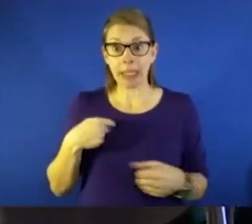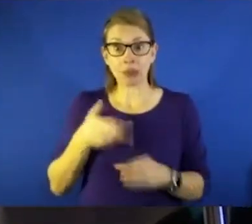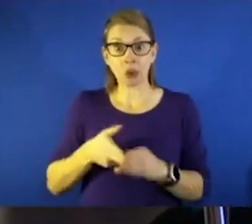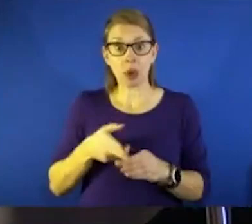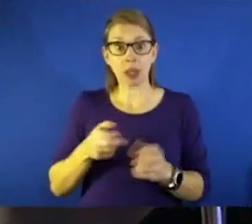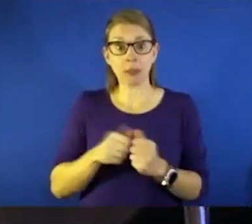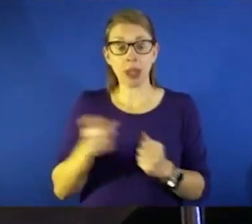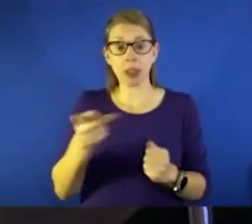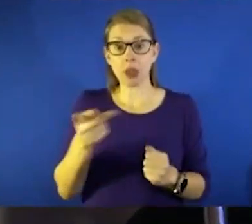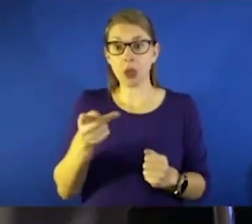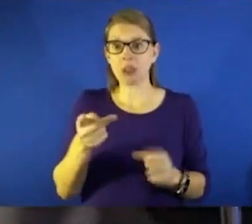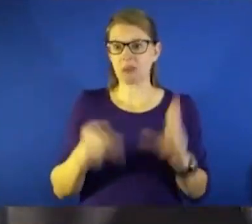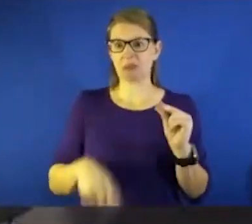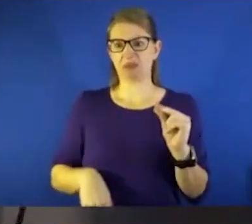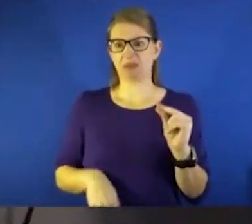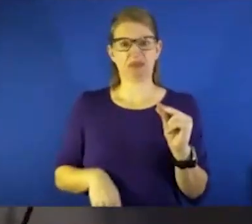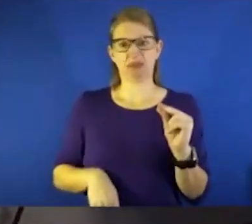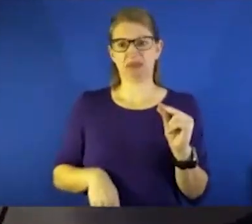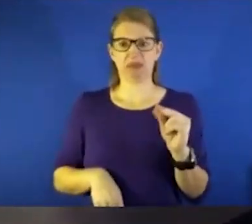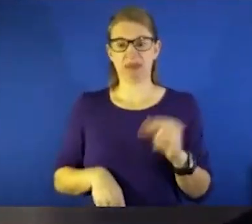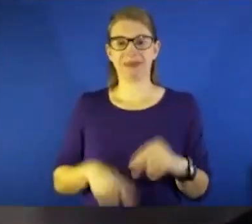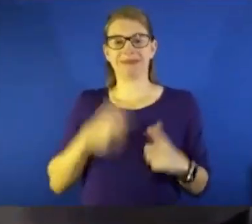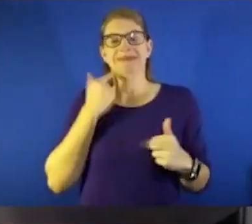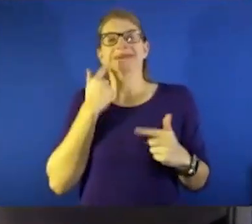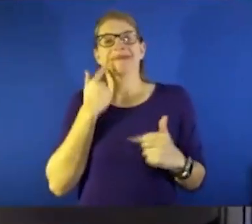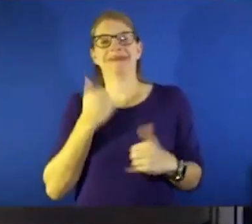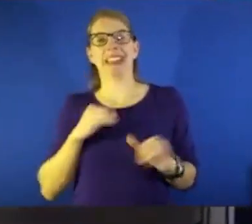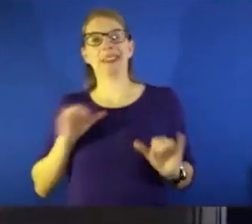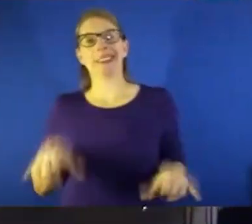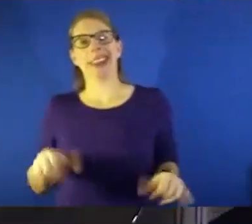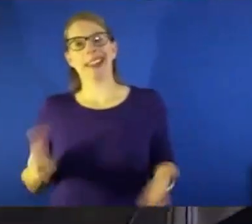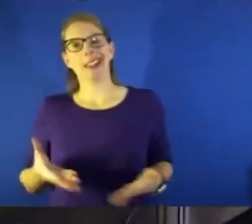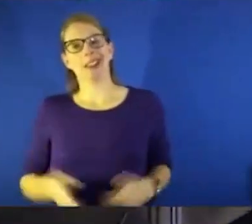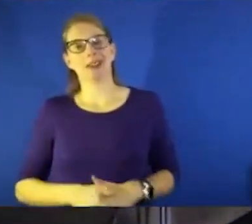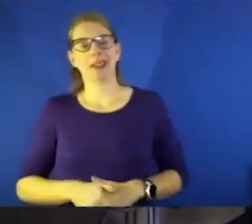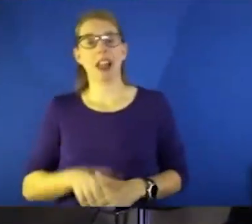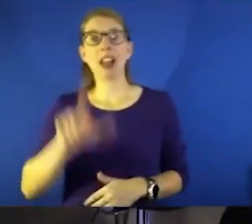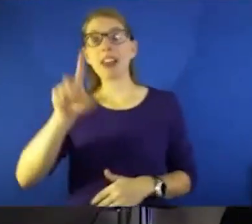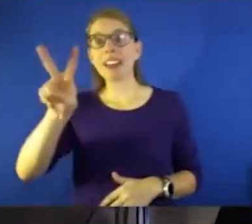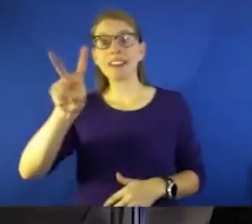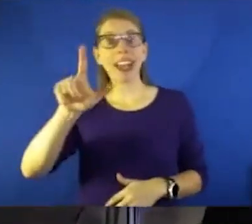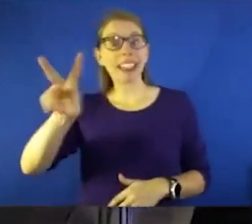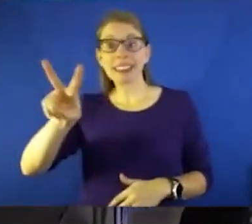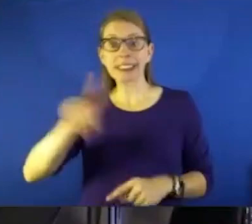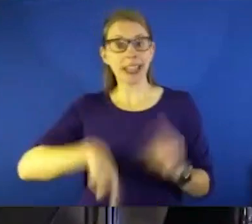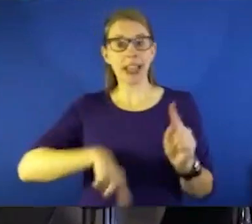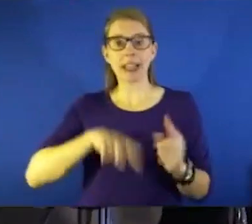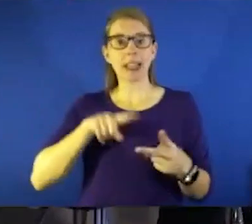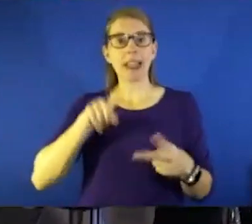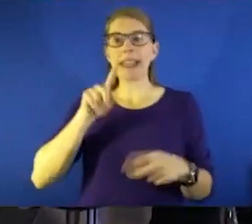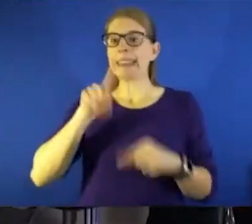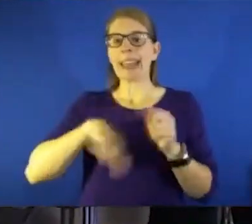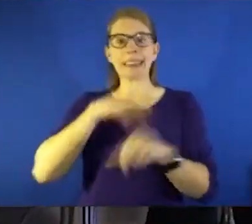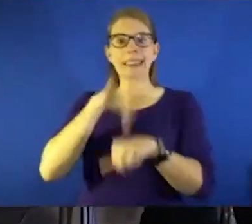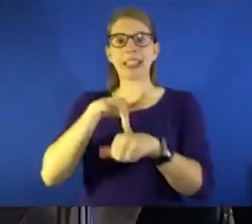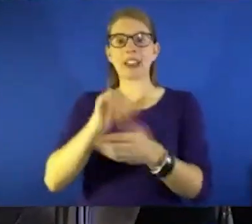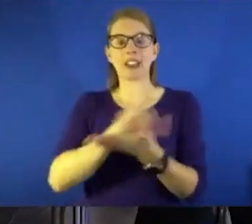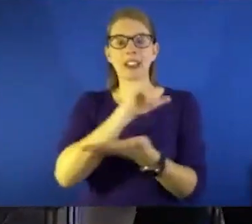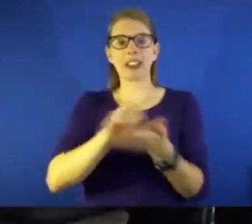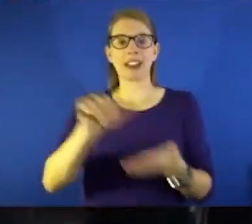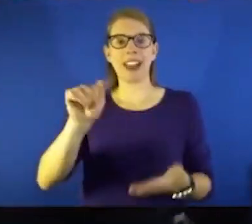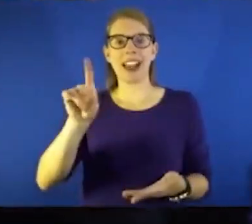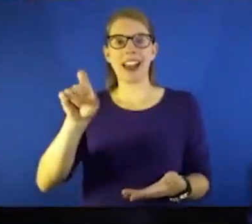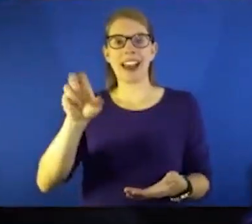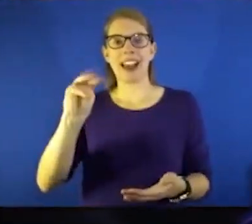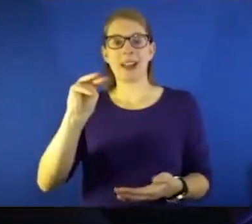No. I have to stay here. Nor are you going to go to Las Vegas. Nor are you going to go to New York. That's right. I have a feeling Adam is super fun in Las